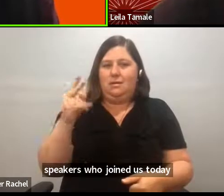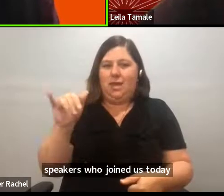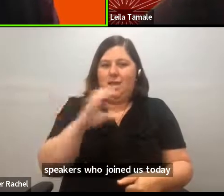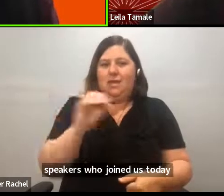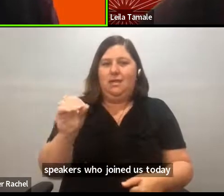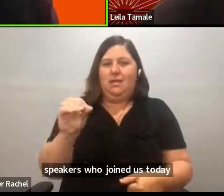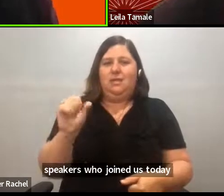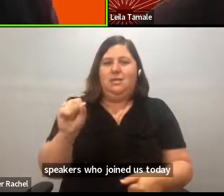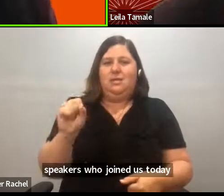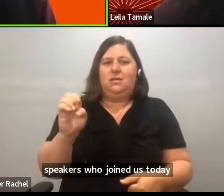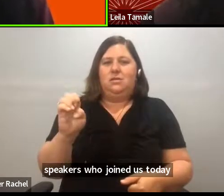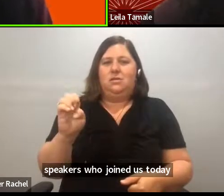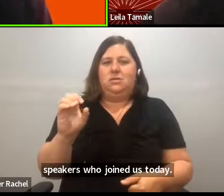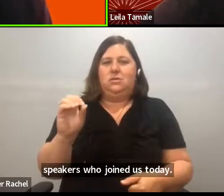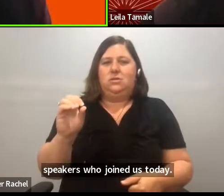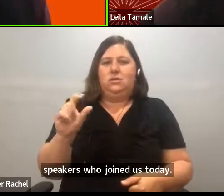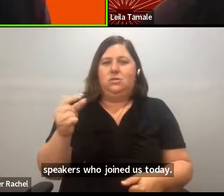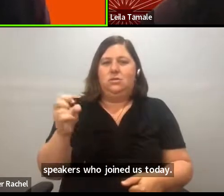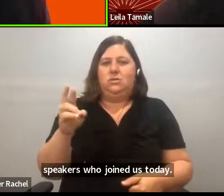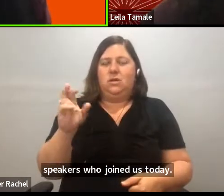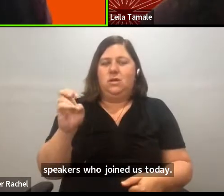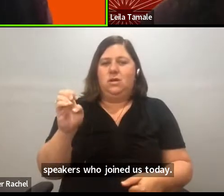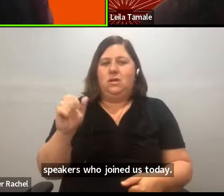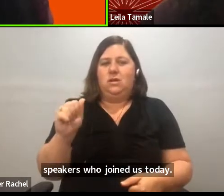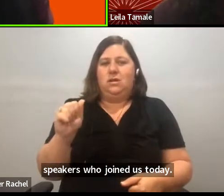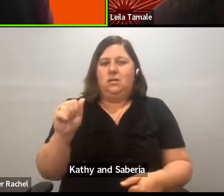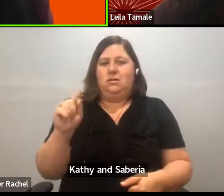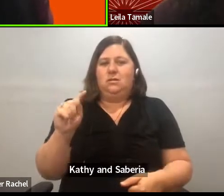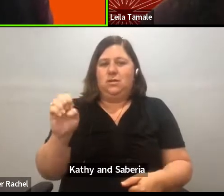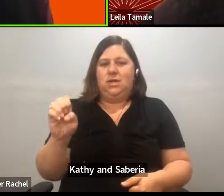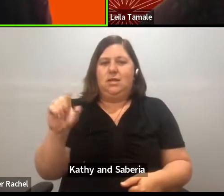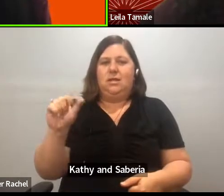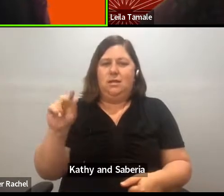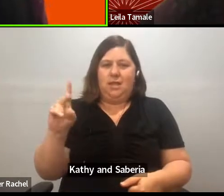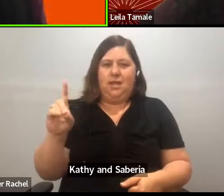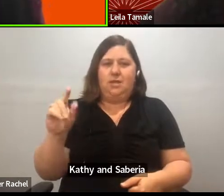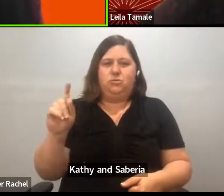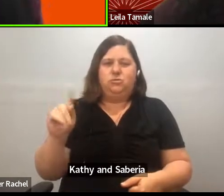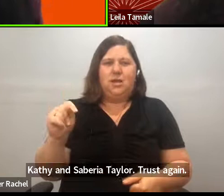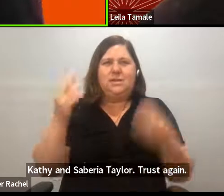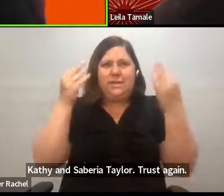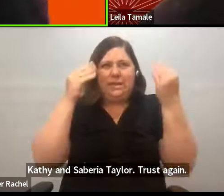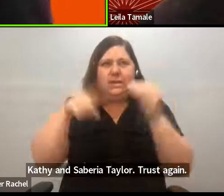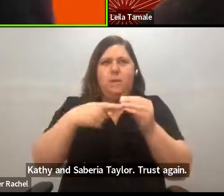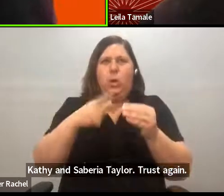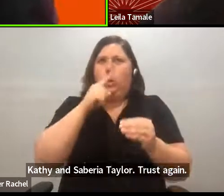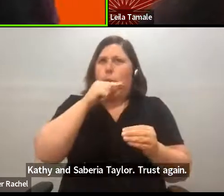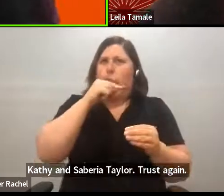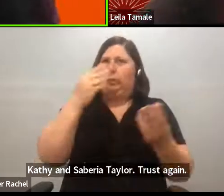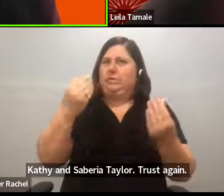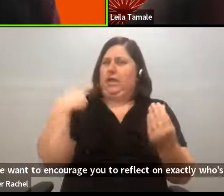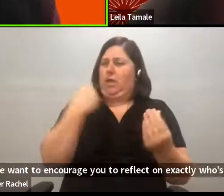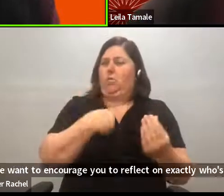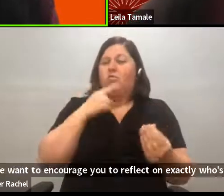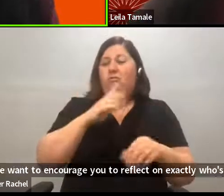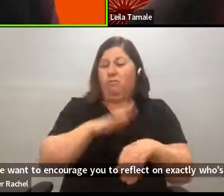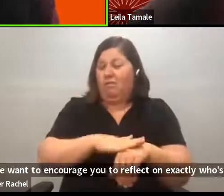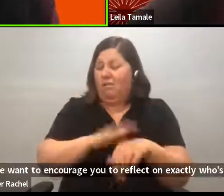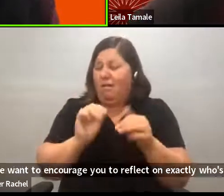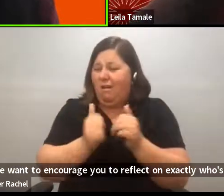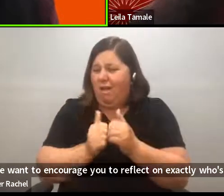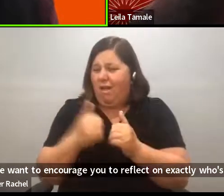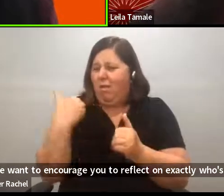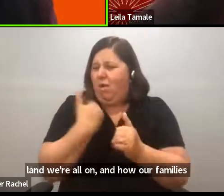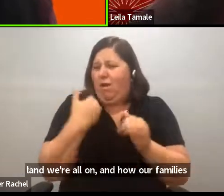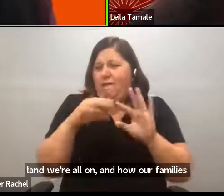Te Land Trust. Again, we want to encourage you to reflect on exactly whose land we're all on and how our families